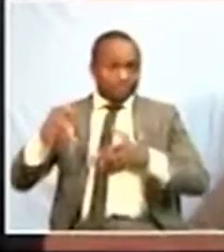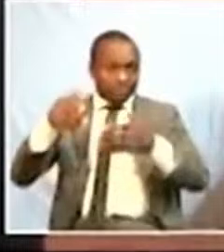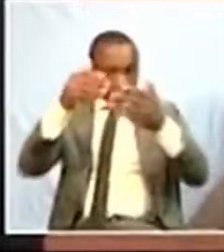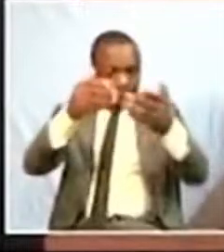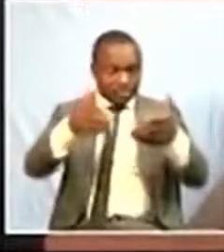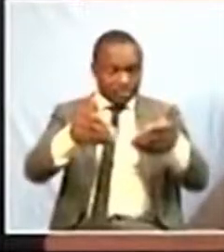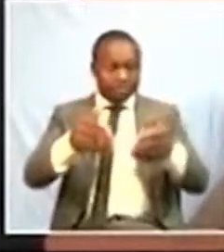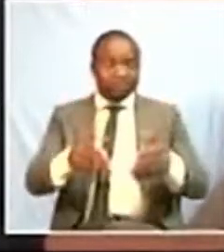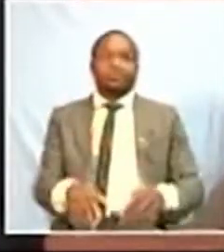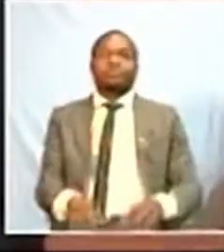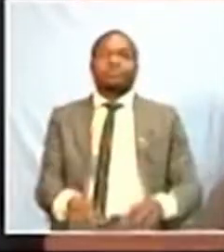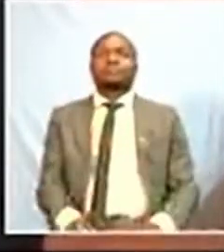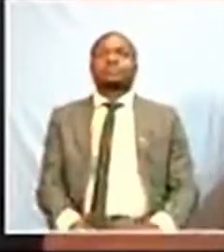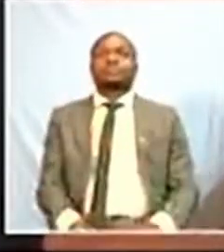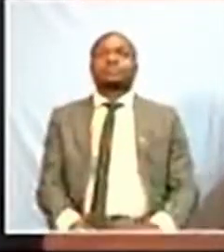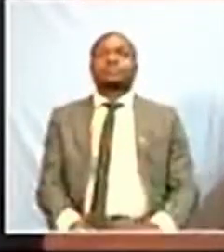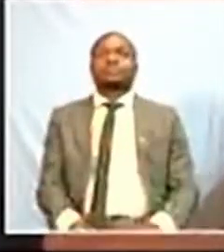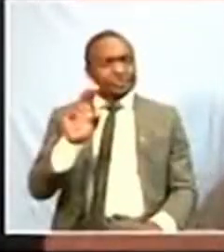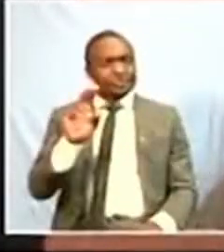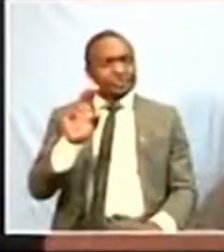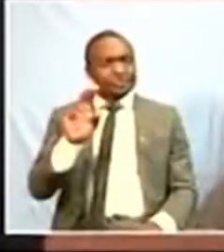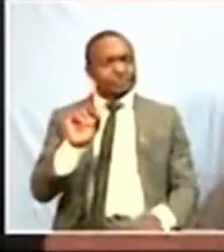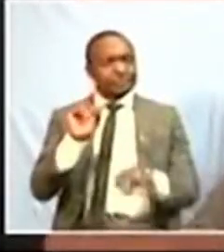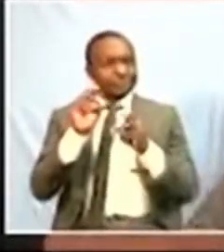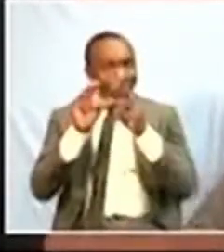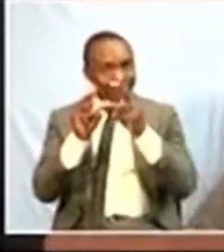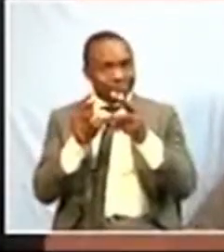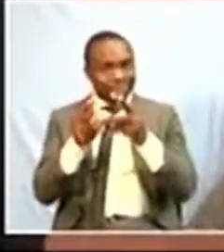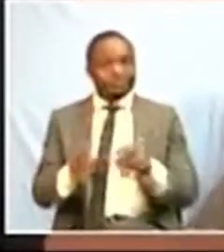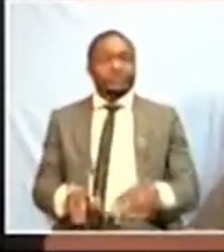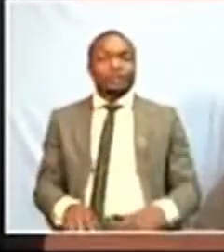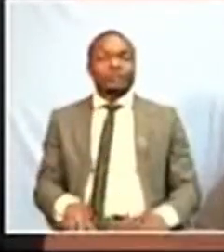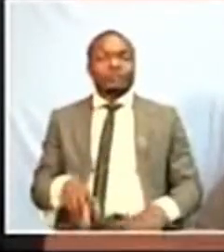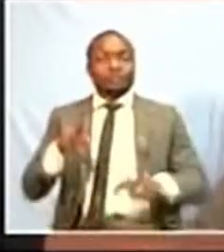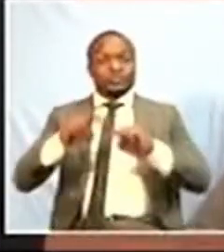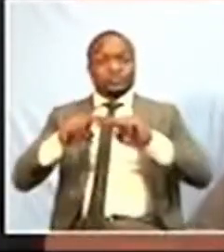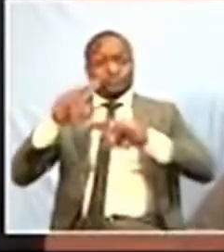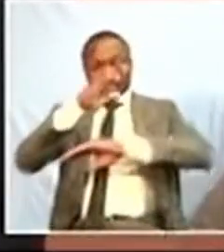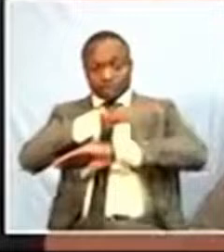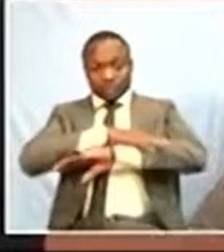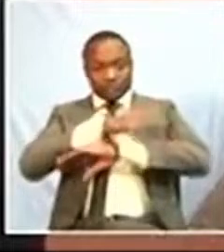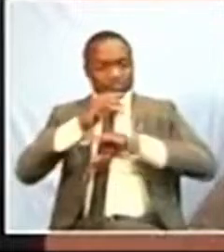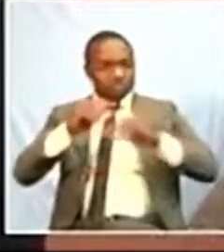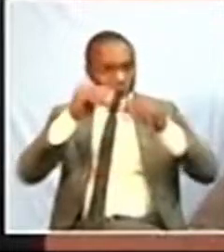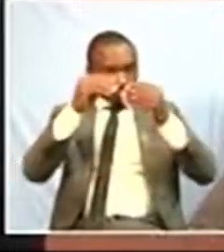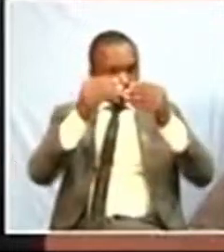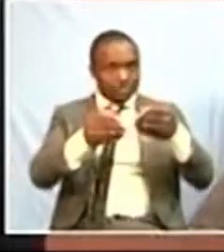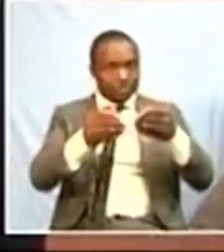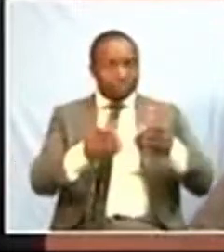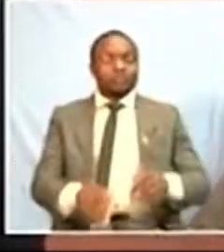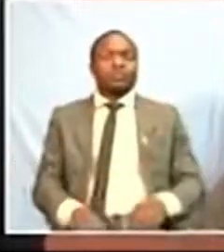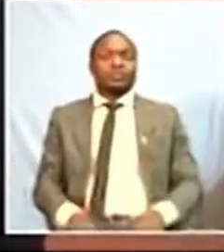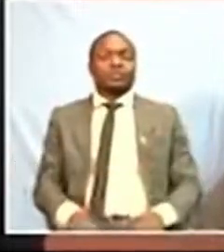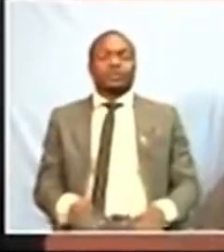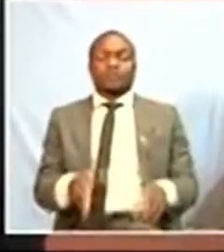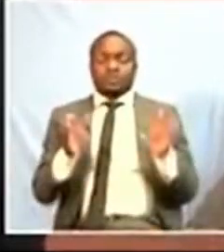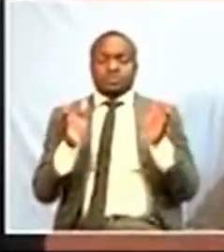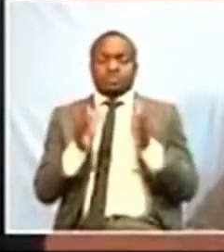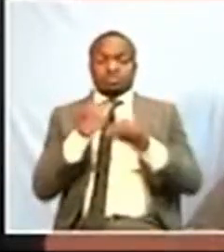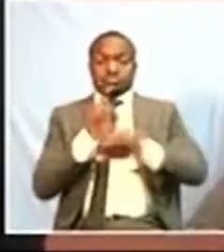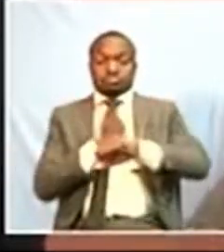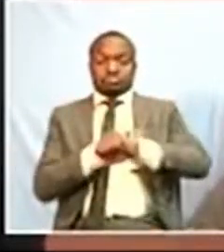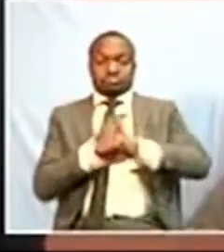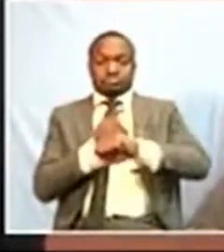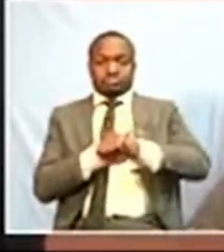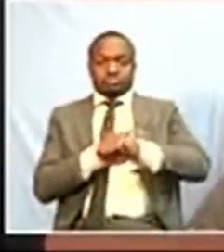supplied, because there is no way, Chair, desks are supplied and within the shortest period of